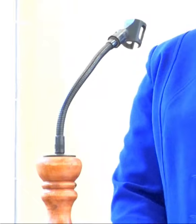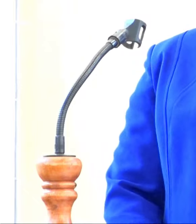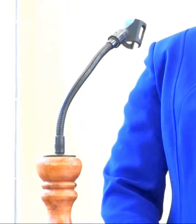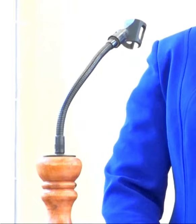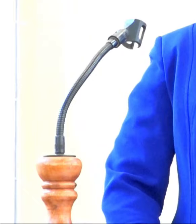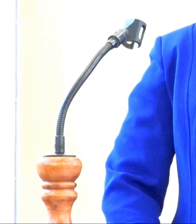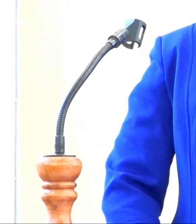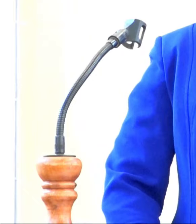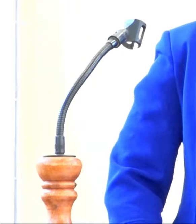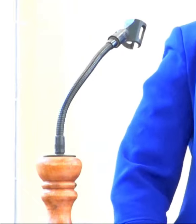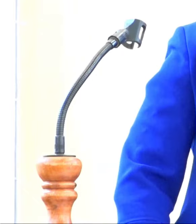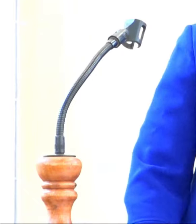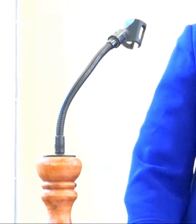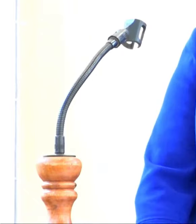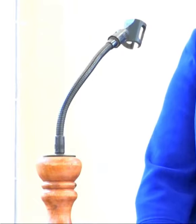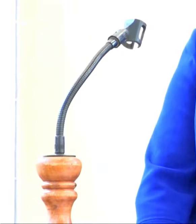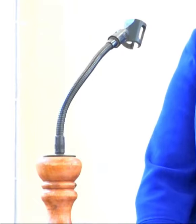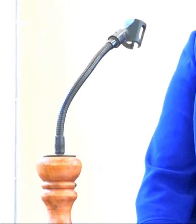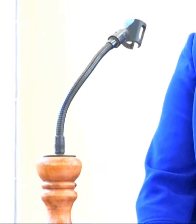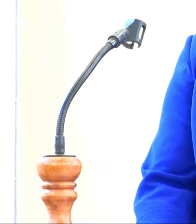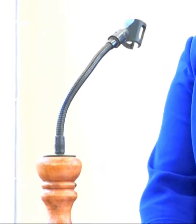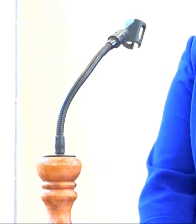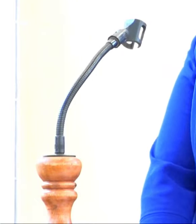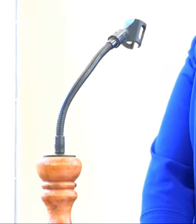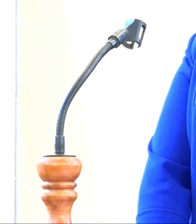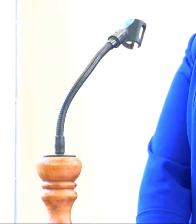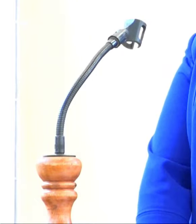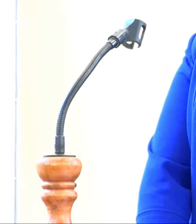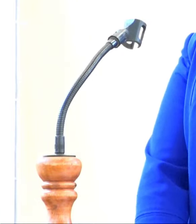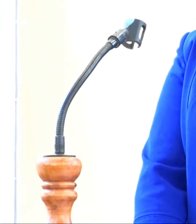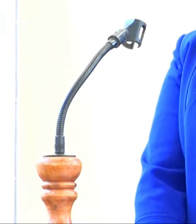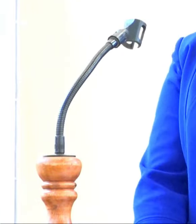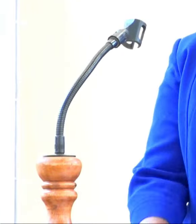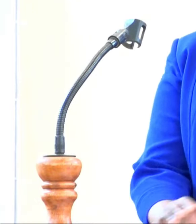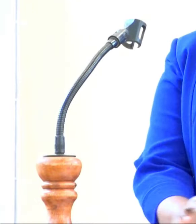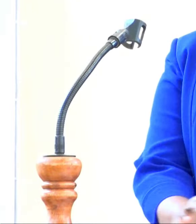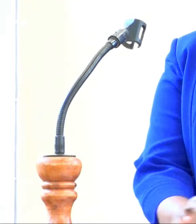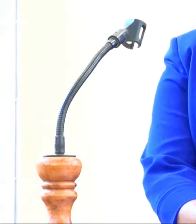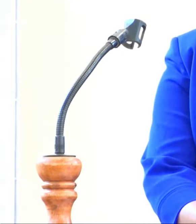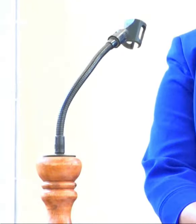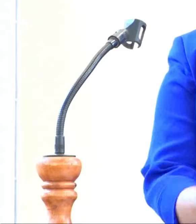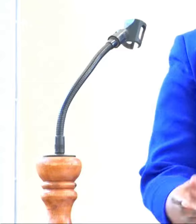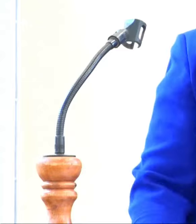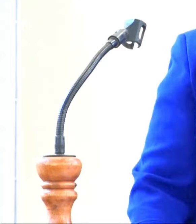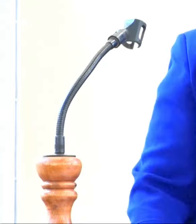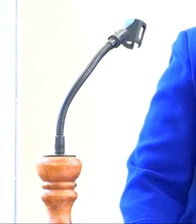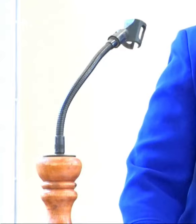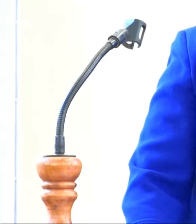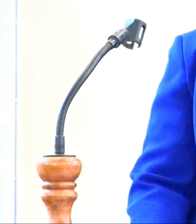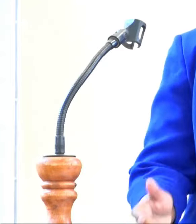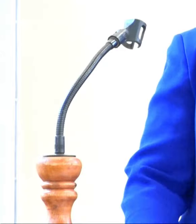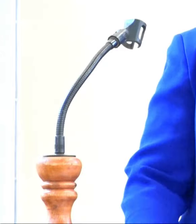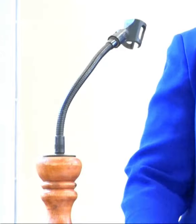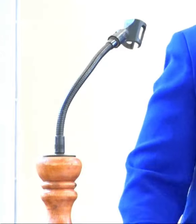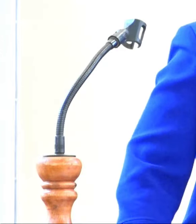Presbytery, parokia inaitwa Kerwa. I think you can remember Kerwa Parish. It was... Unfortunately, we remember